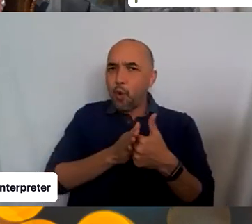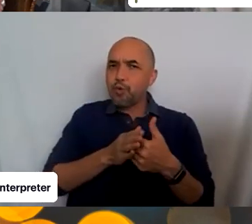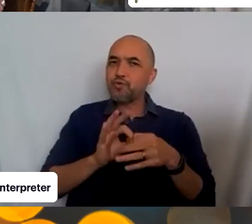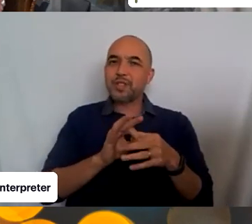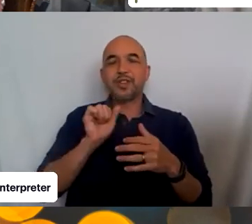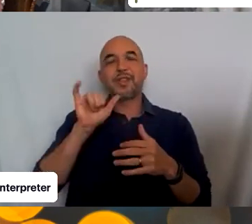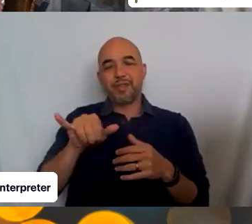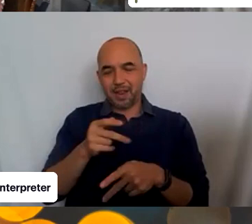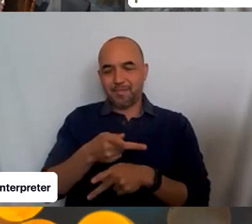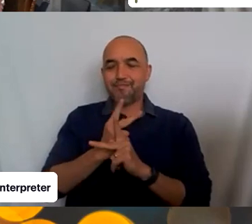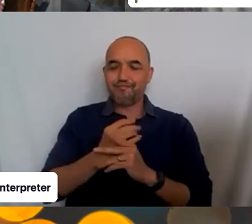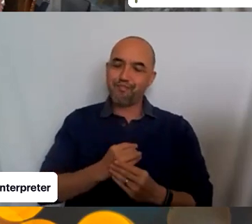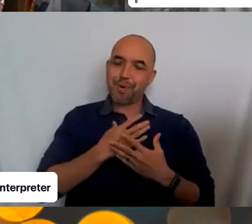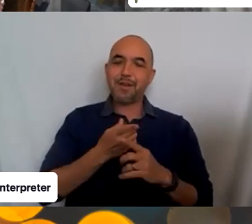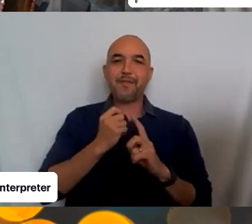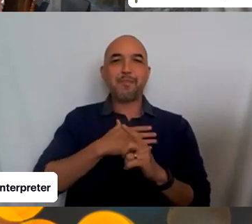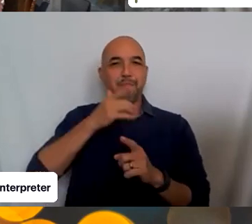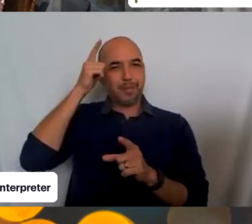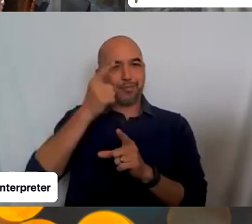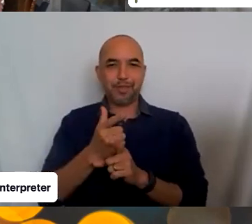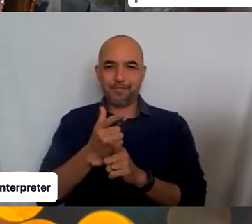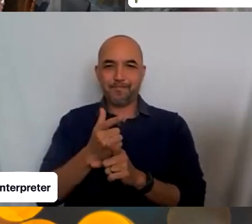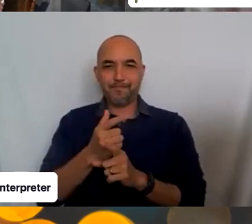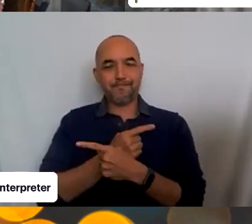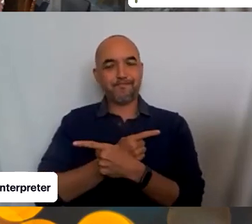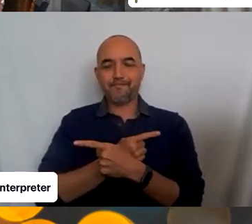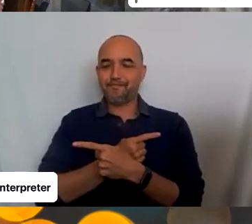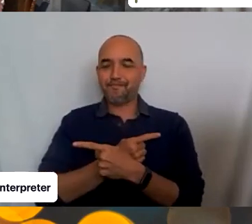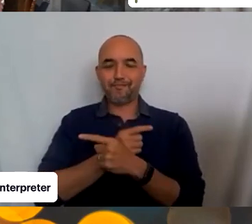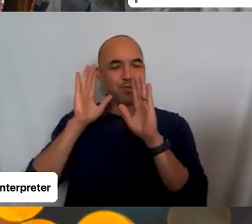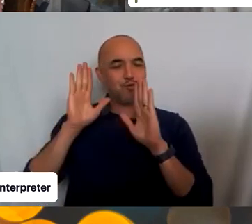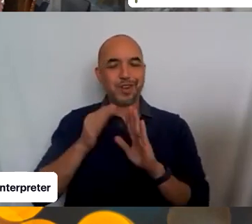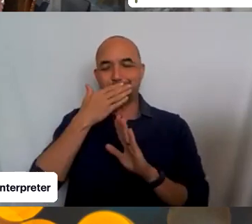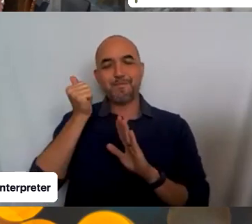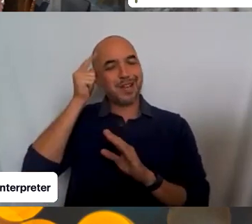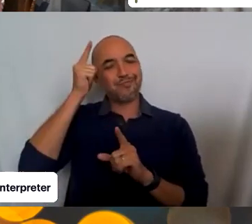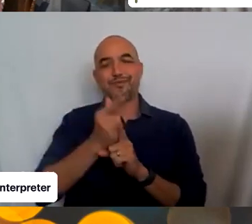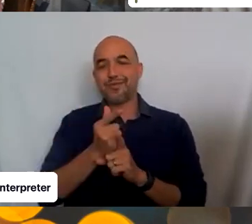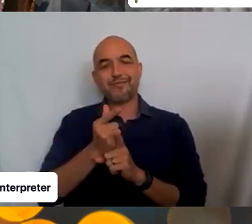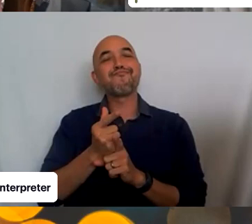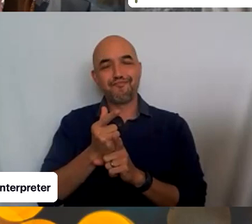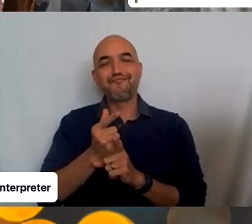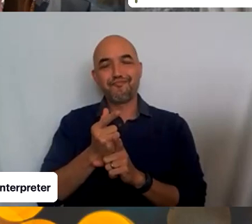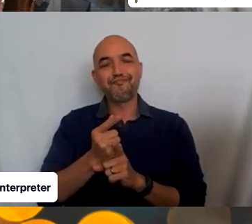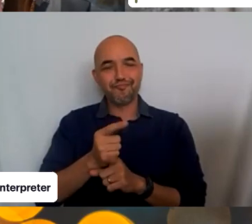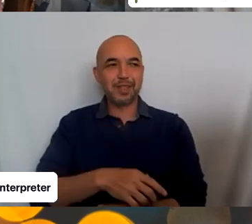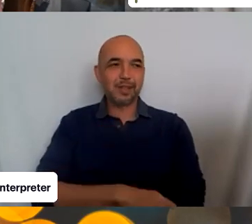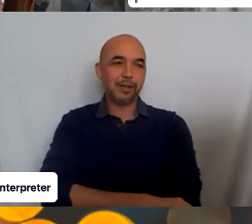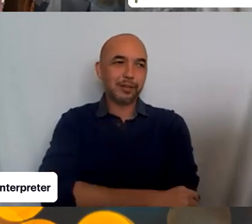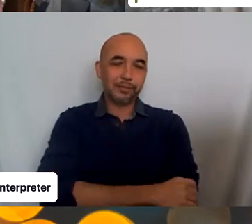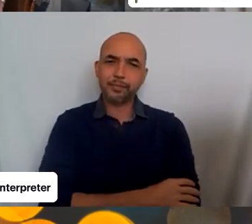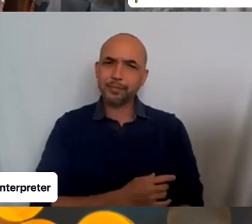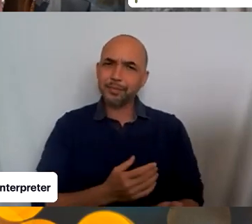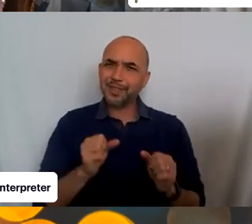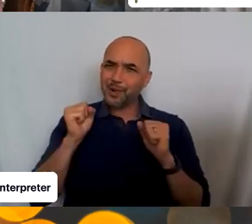inspired by my own brother, who's just the greatest brother I could imagine having. That's amazing. Where is he now? Or